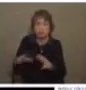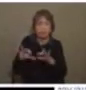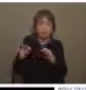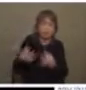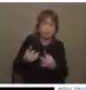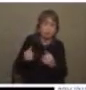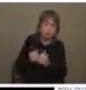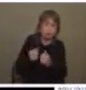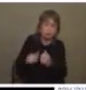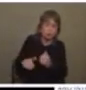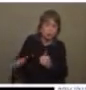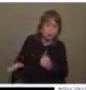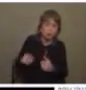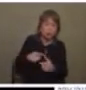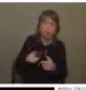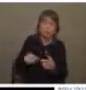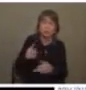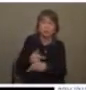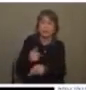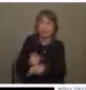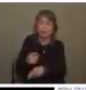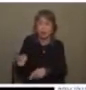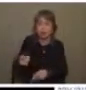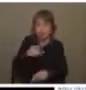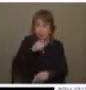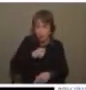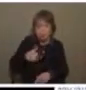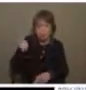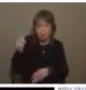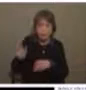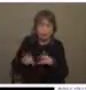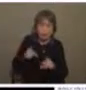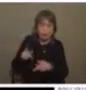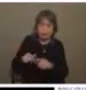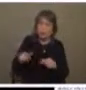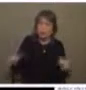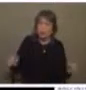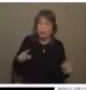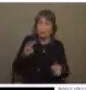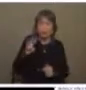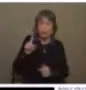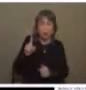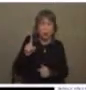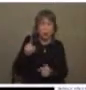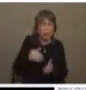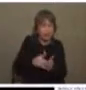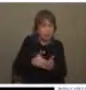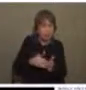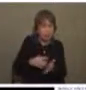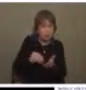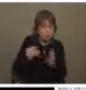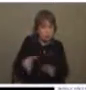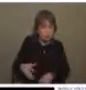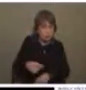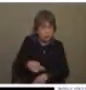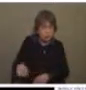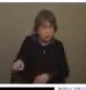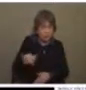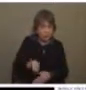of elderly, that are disabled, or children that are disabled. And 41,000 are students and 7%.